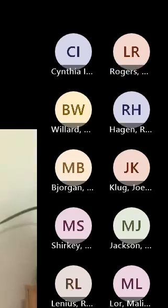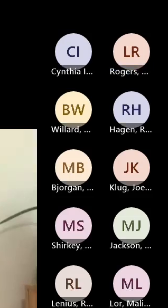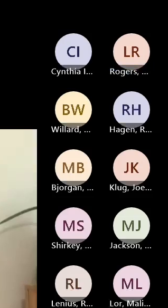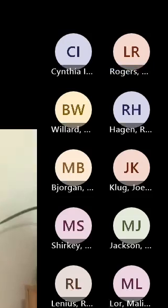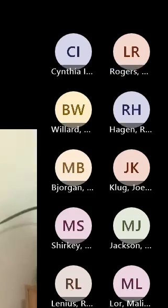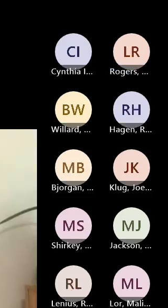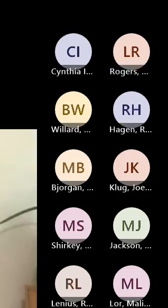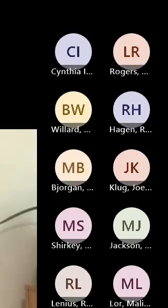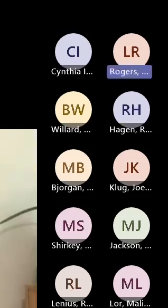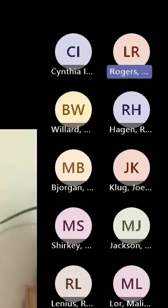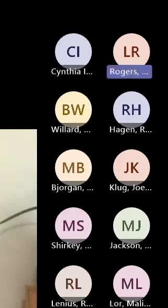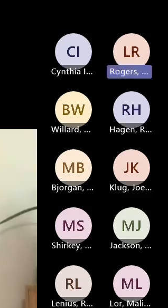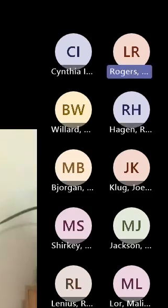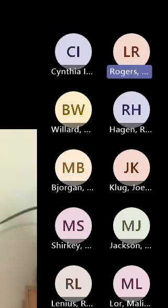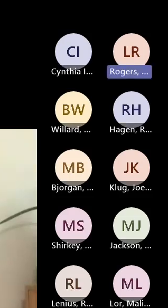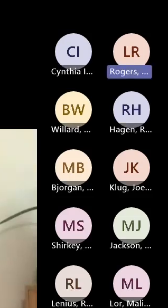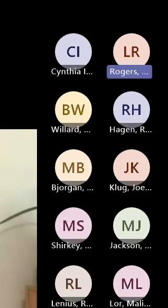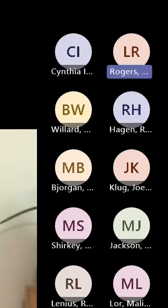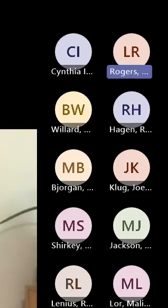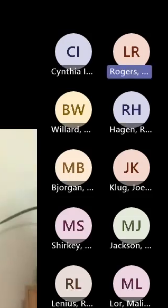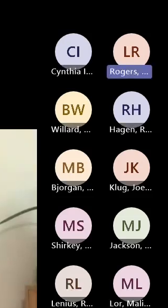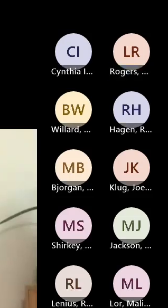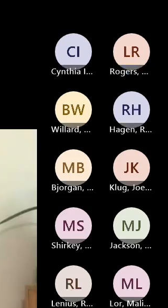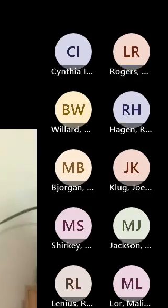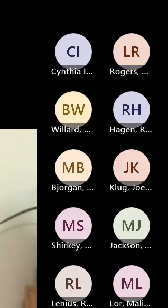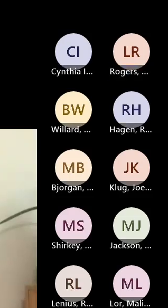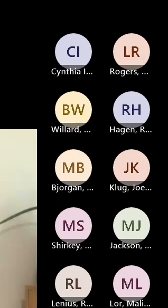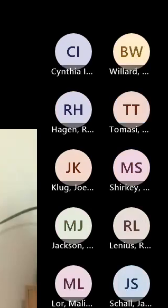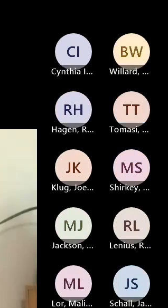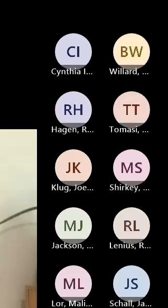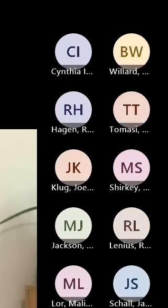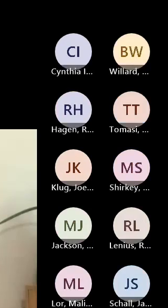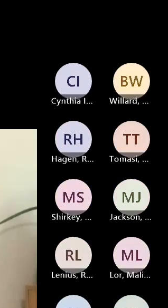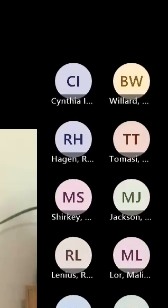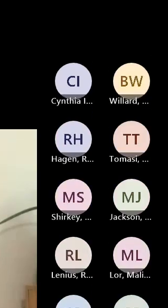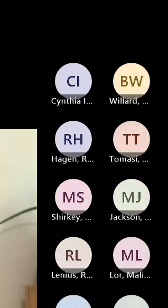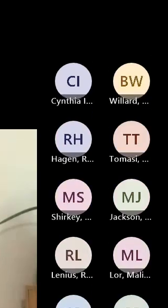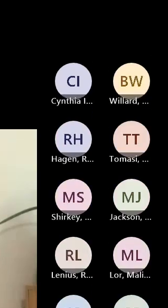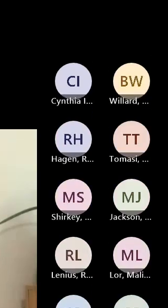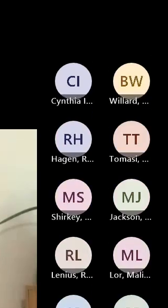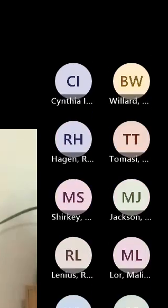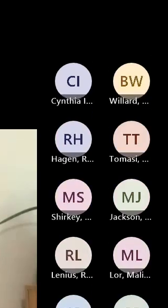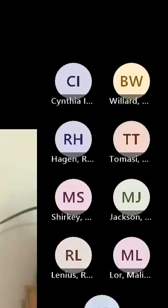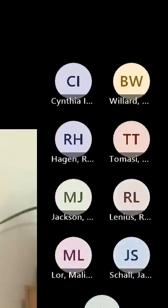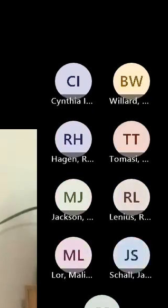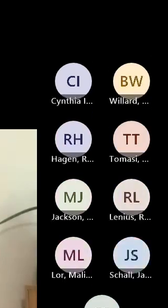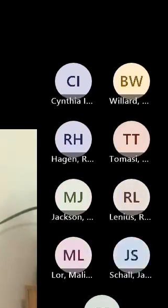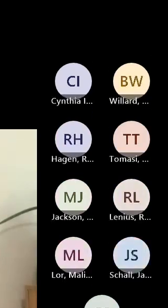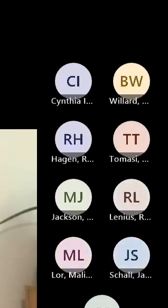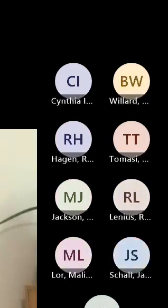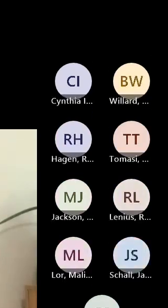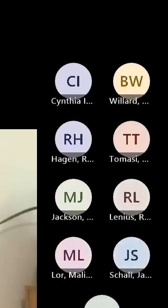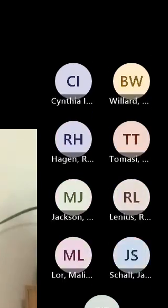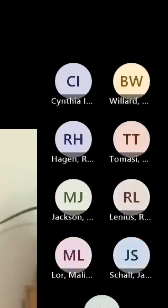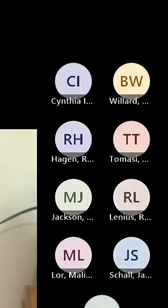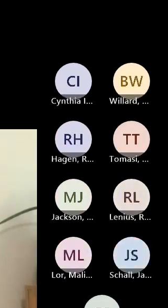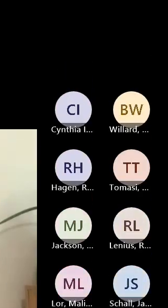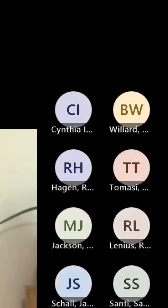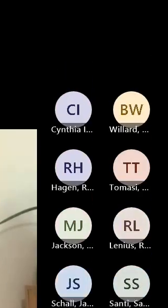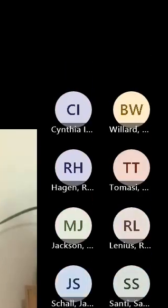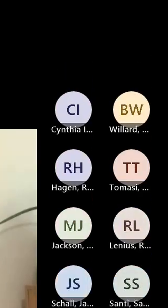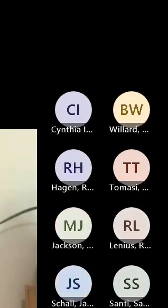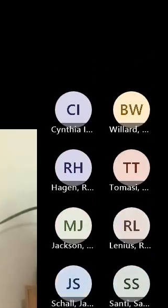that. I would Thank recommend you. for most folks to just click in it now while you're here,